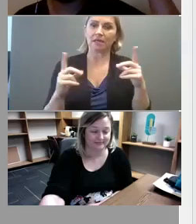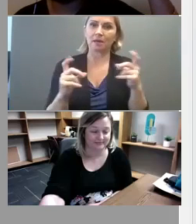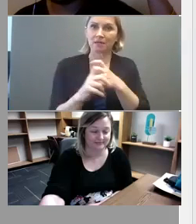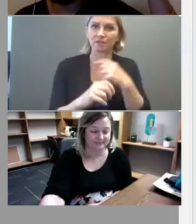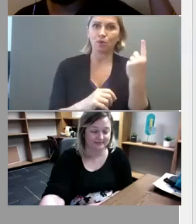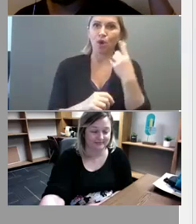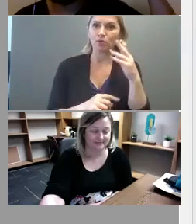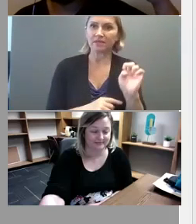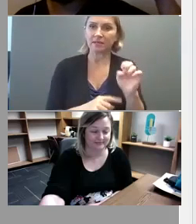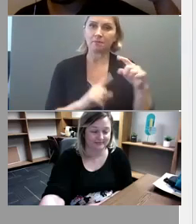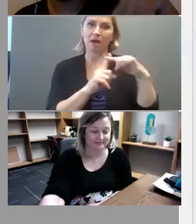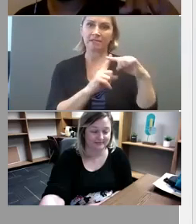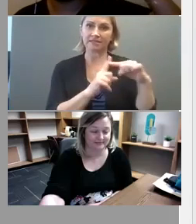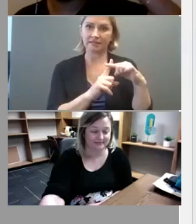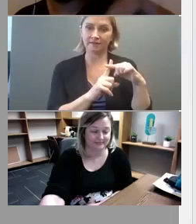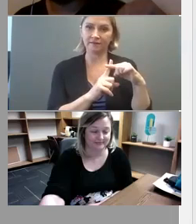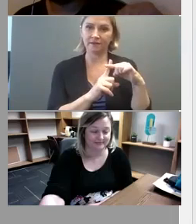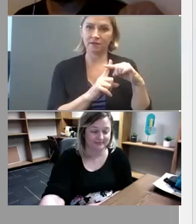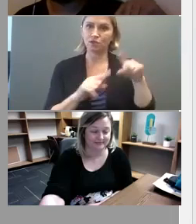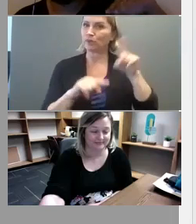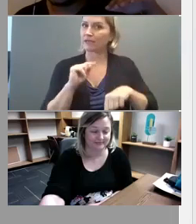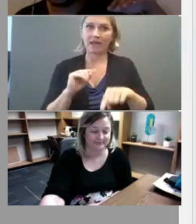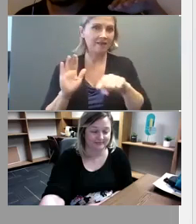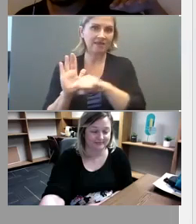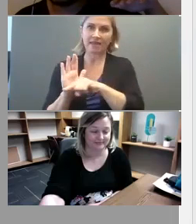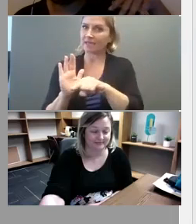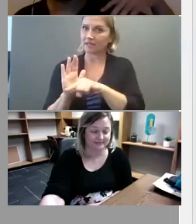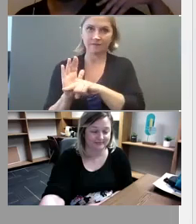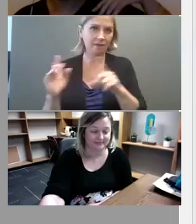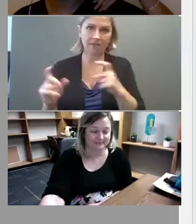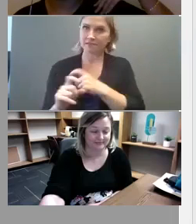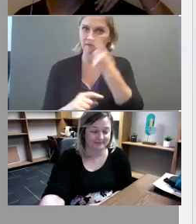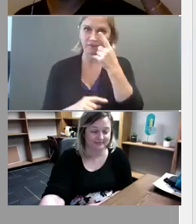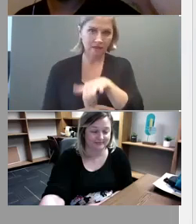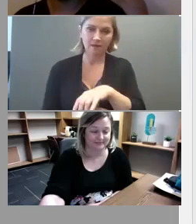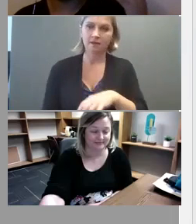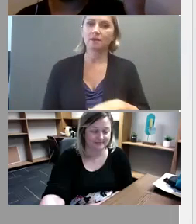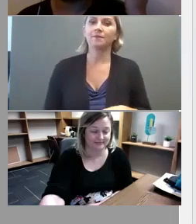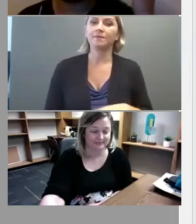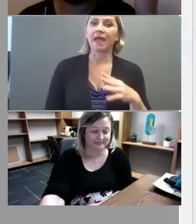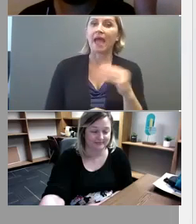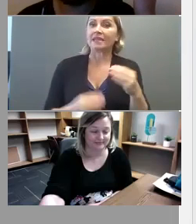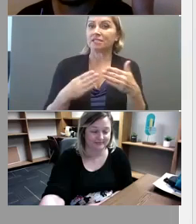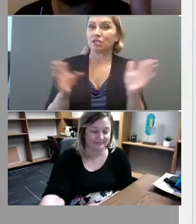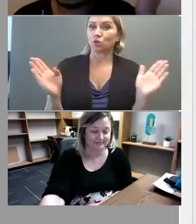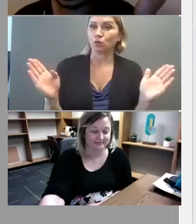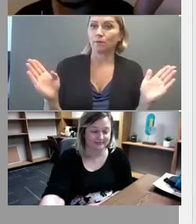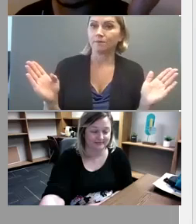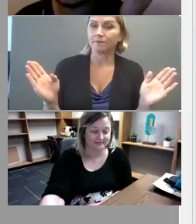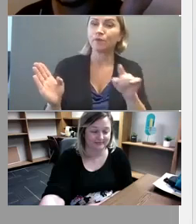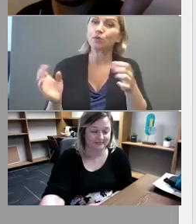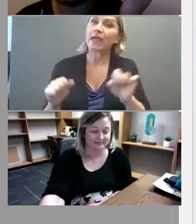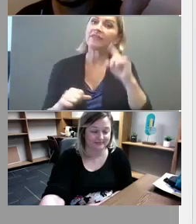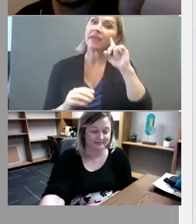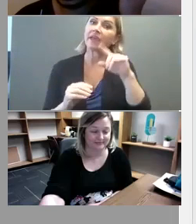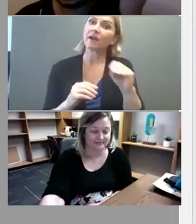be positive. You can't have a negative complexity for merging. And in general, you can think of